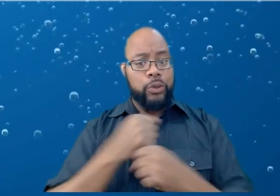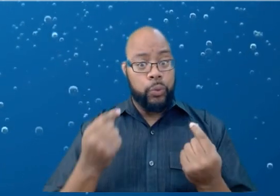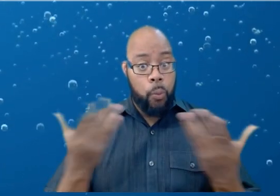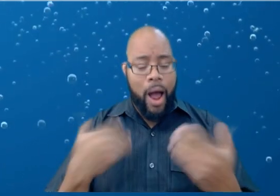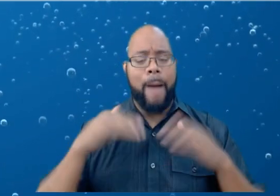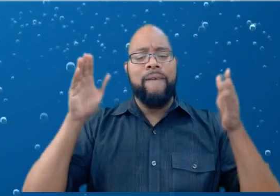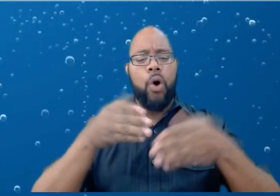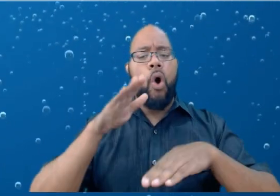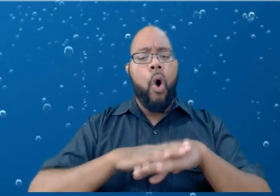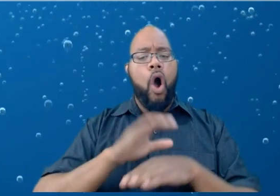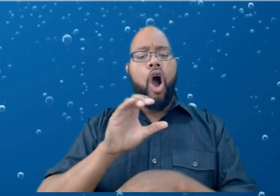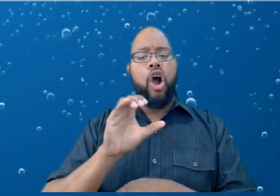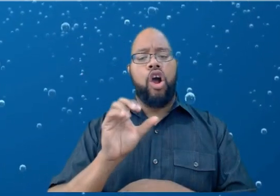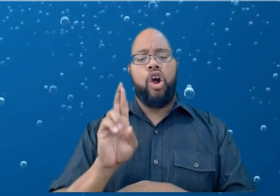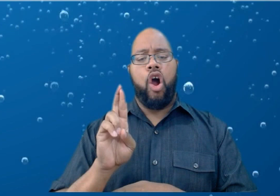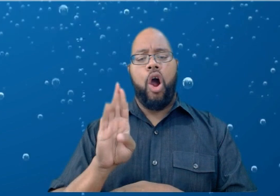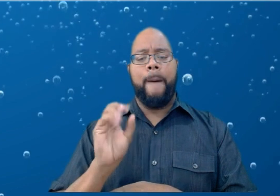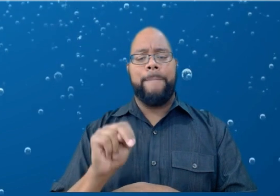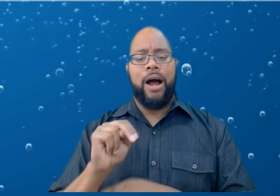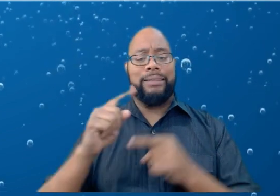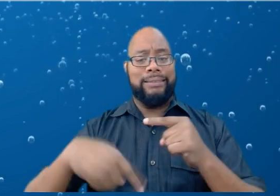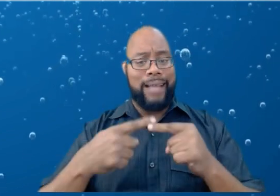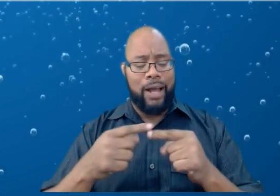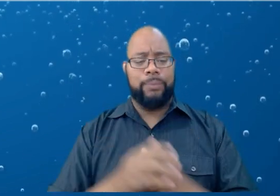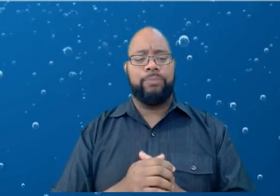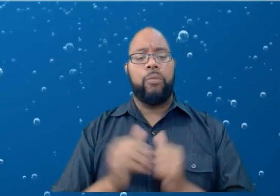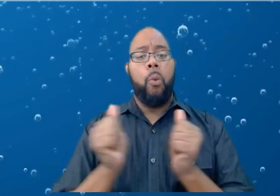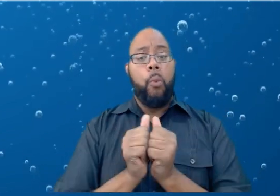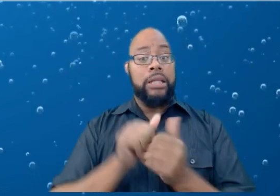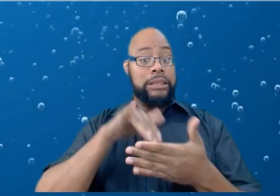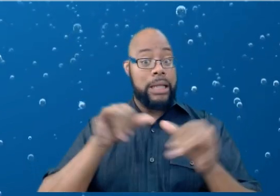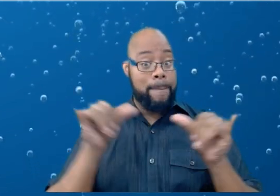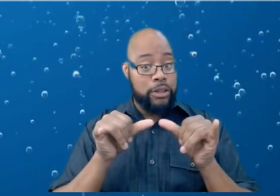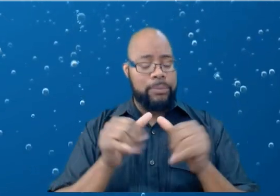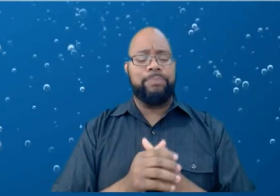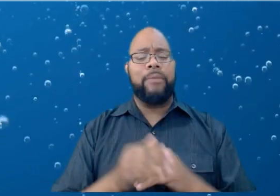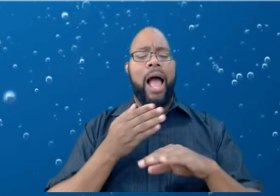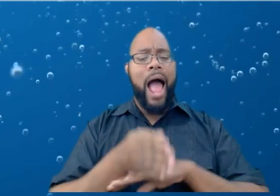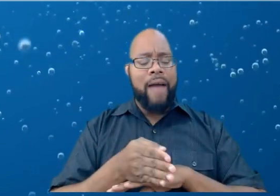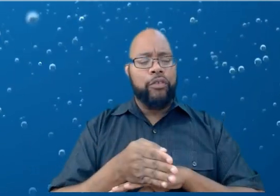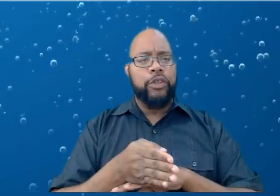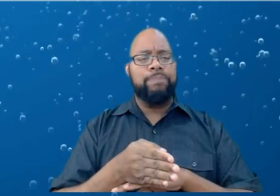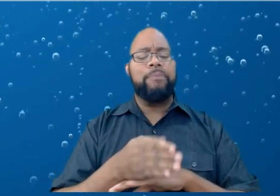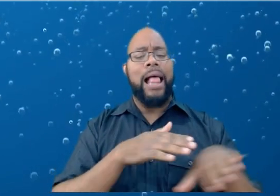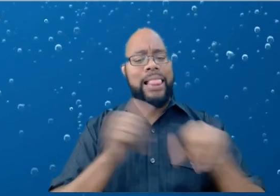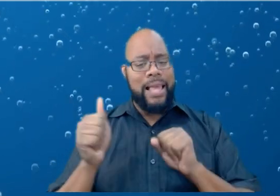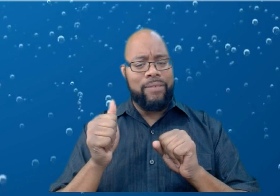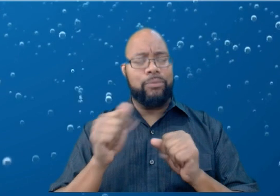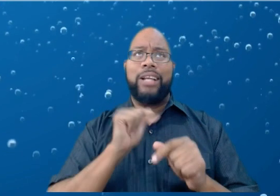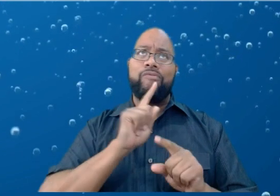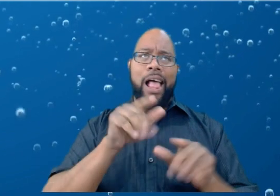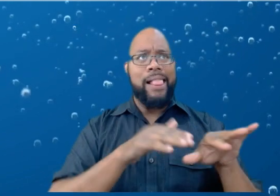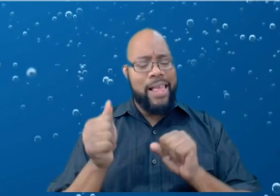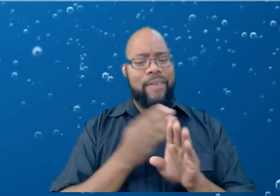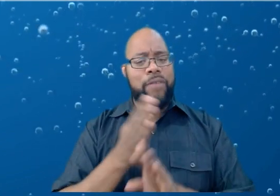today I'm actually going to focus on the carbon cycle. With metrology, after